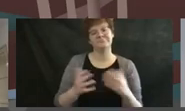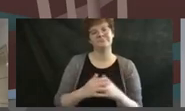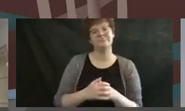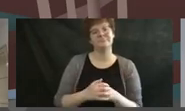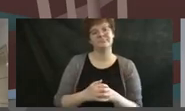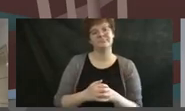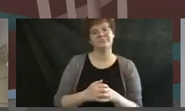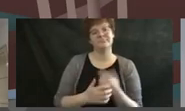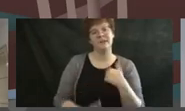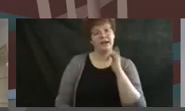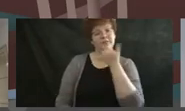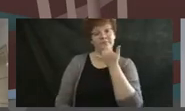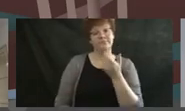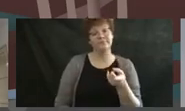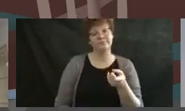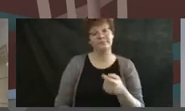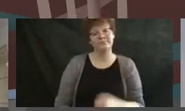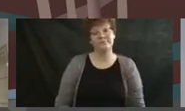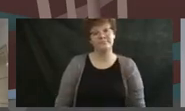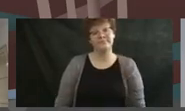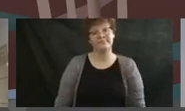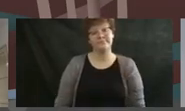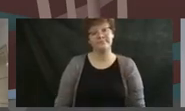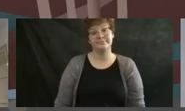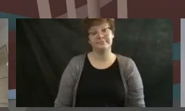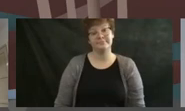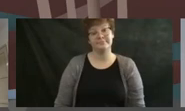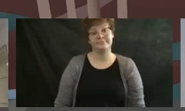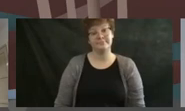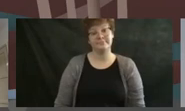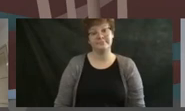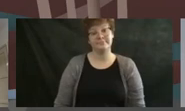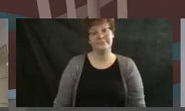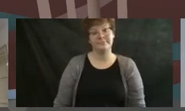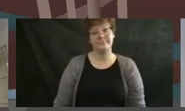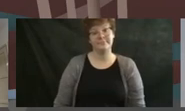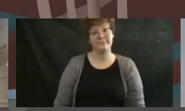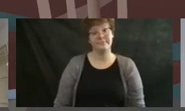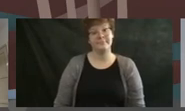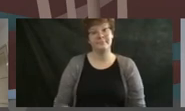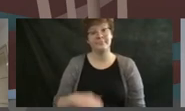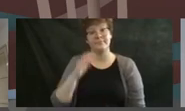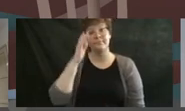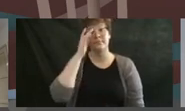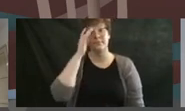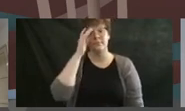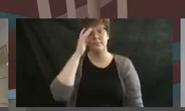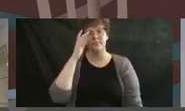I goofed here. This one, I wanted, yeah, because I probably left